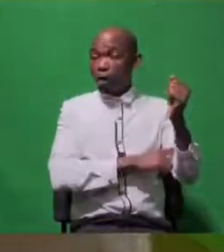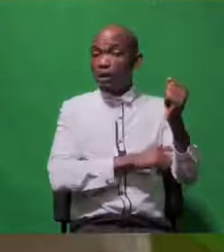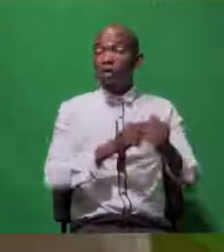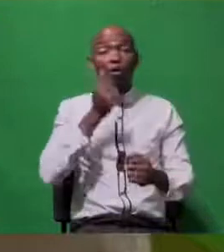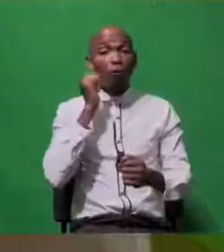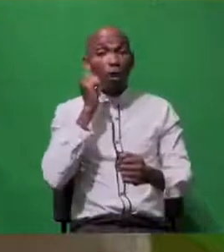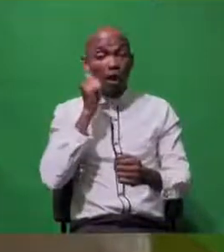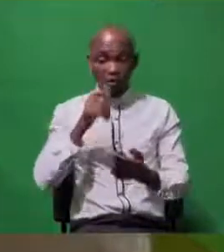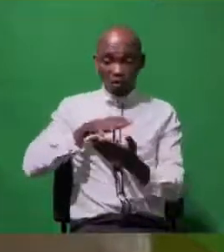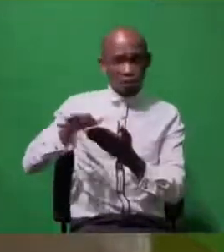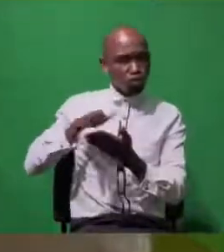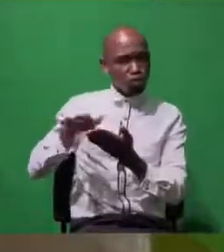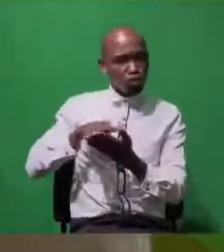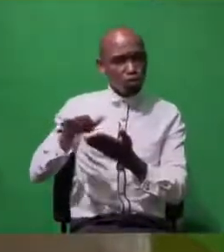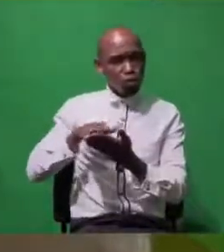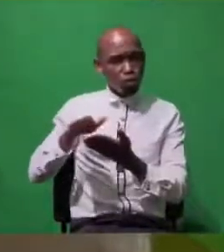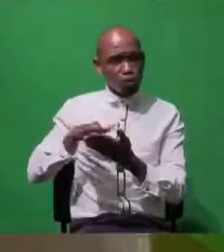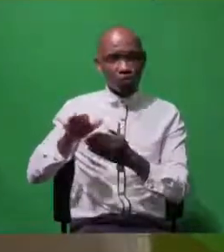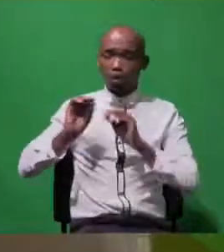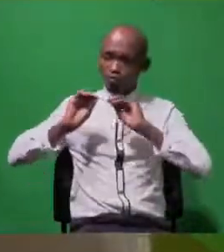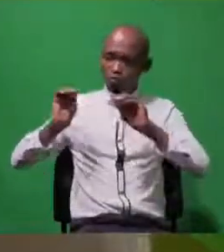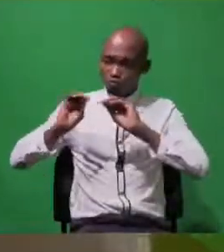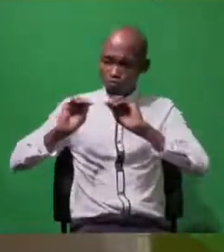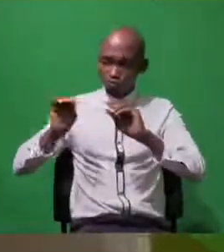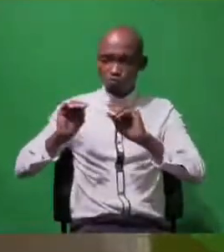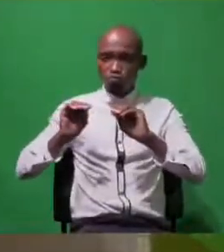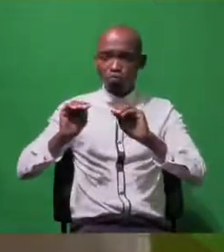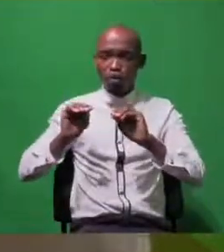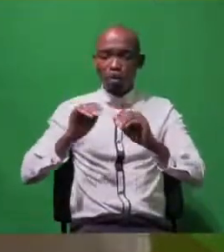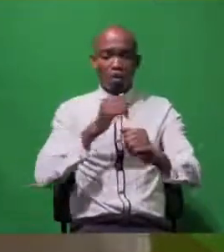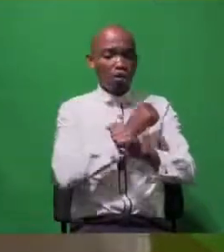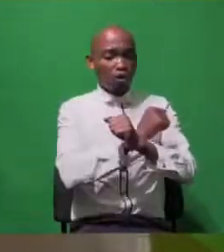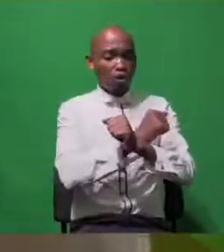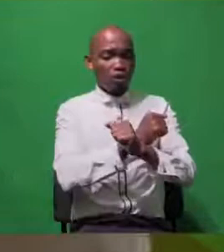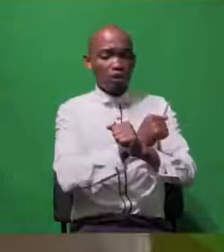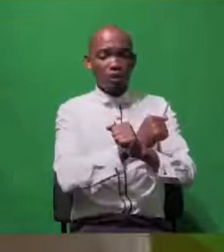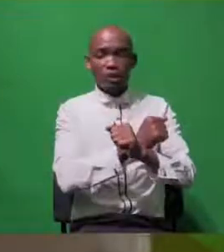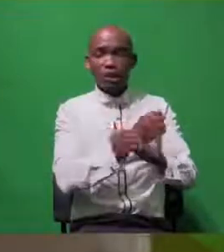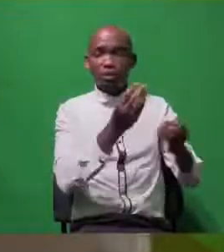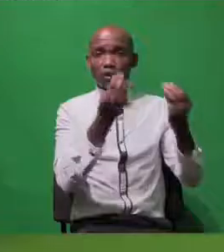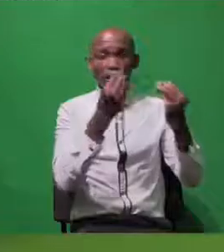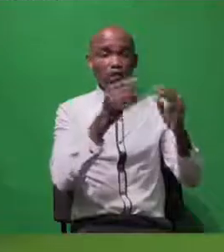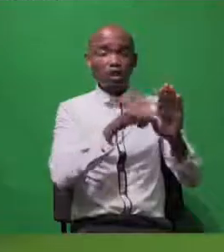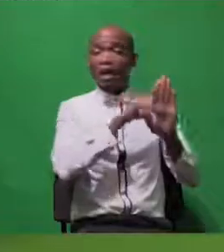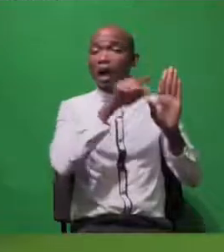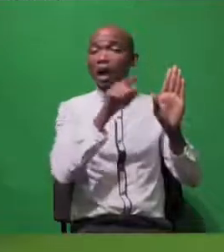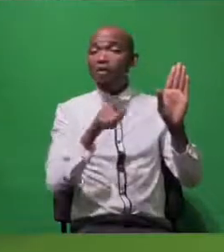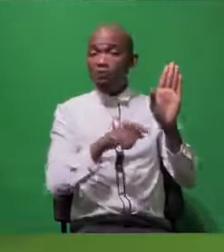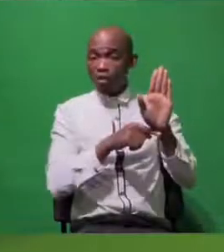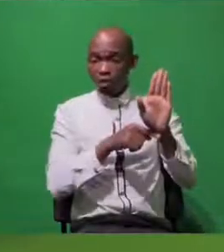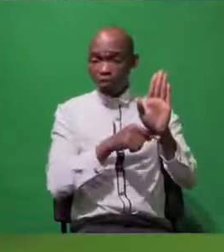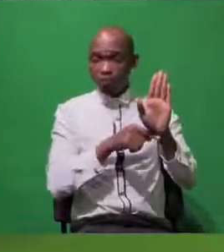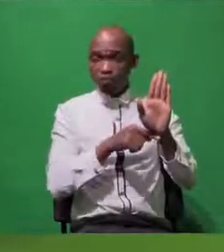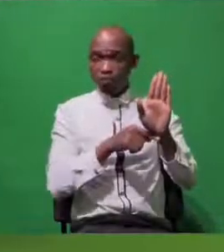introduced colonial education in Africa aiming at getting subordinates